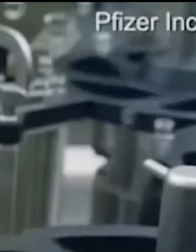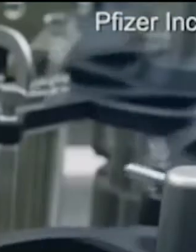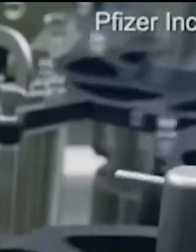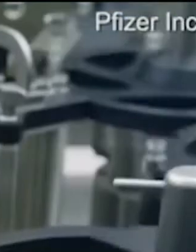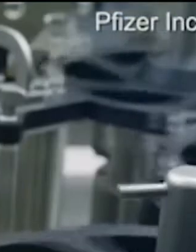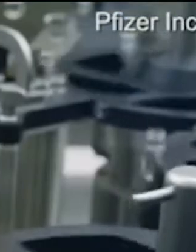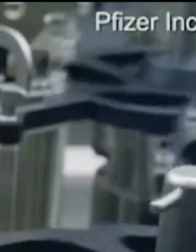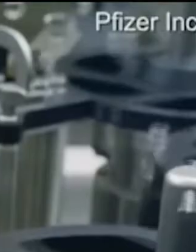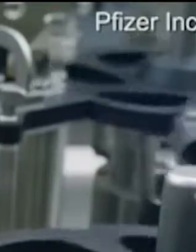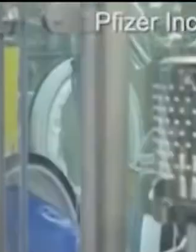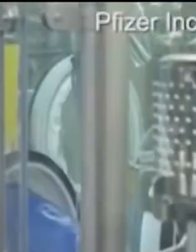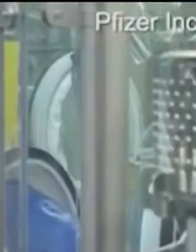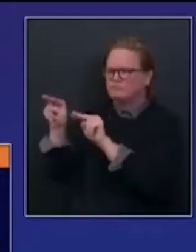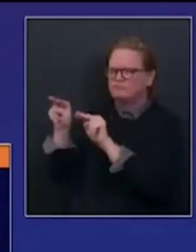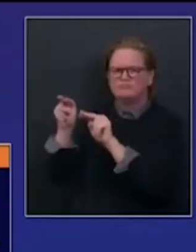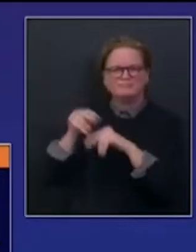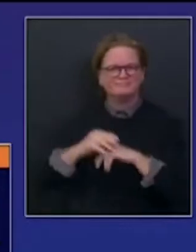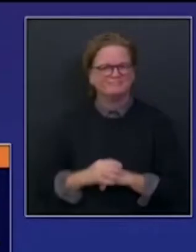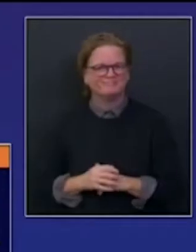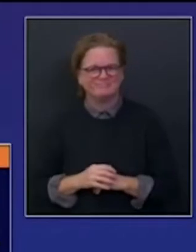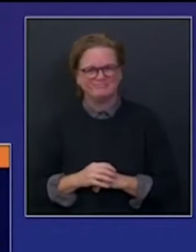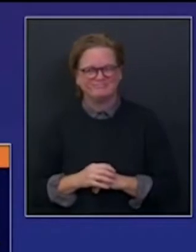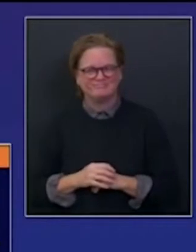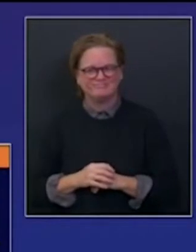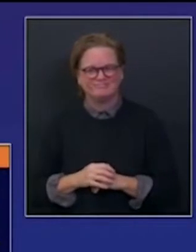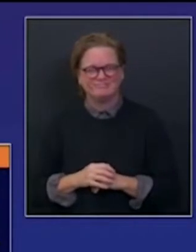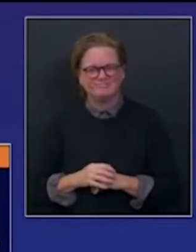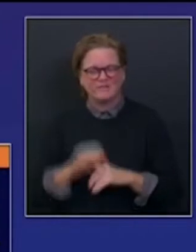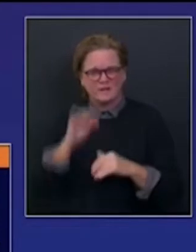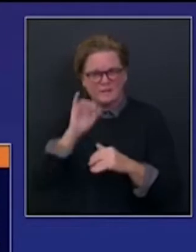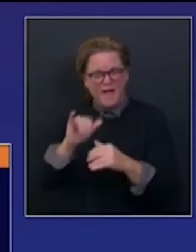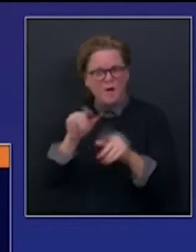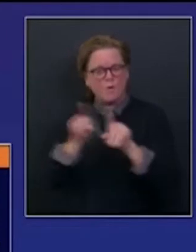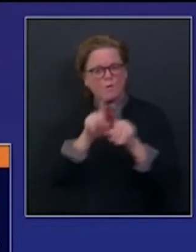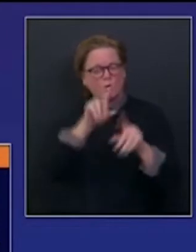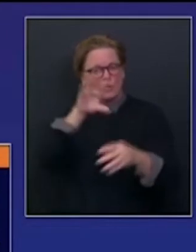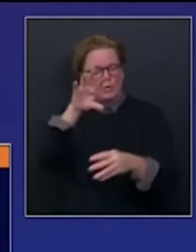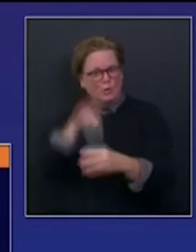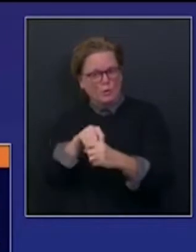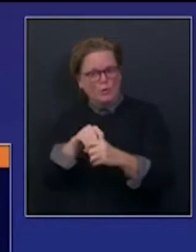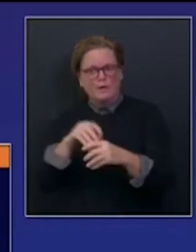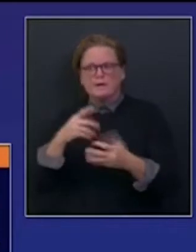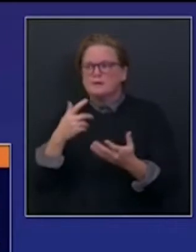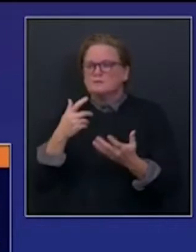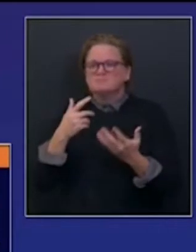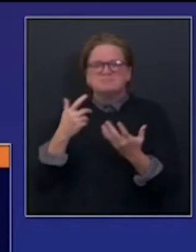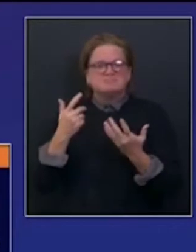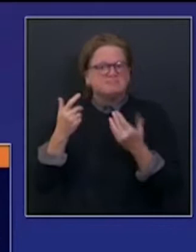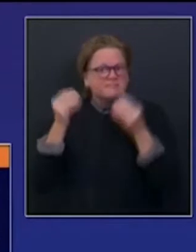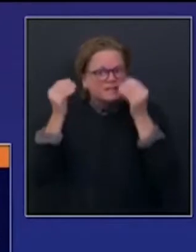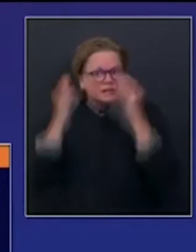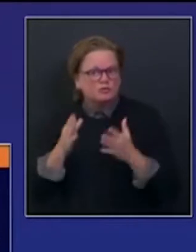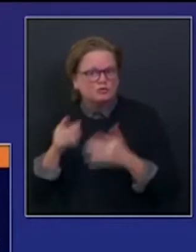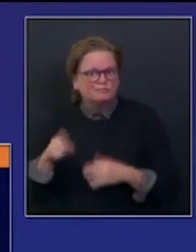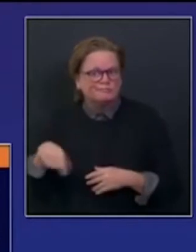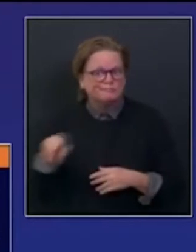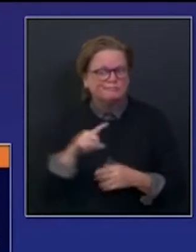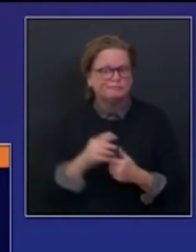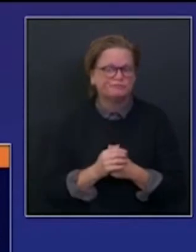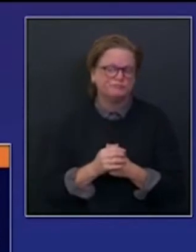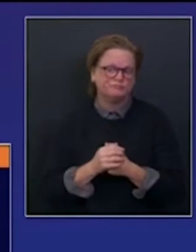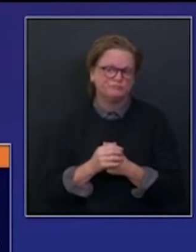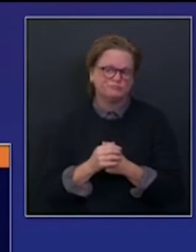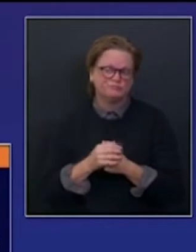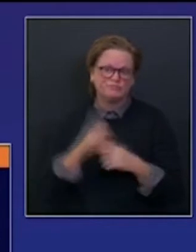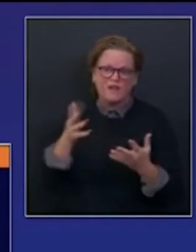people are expected to be in this next phase, which includes discussions around teachers, which includes discussions around